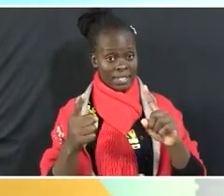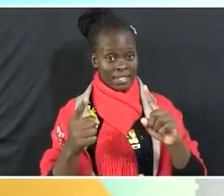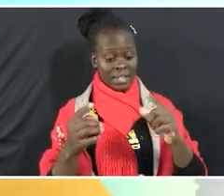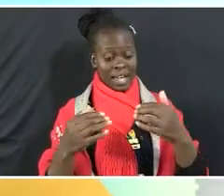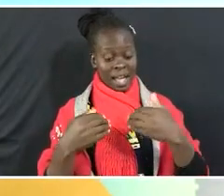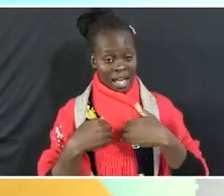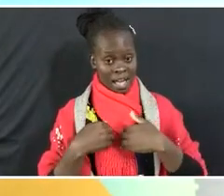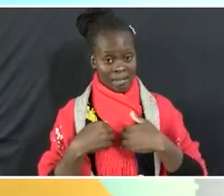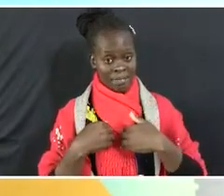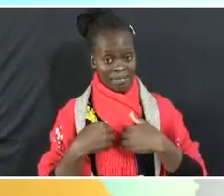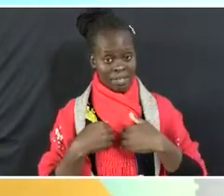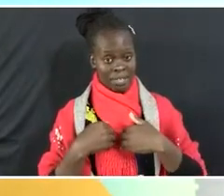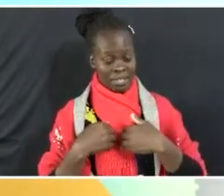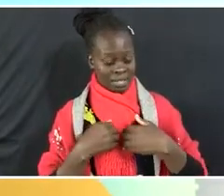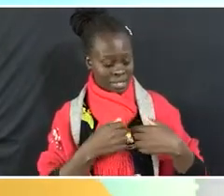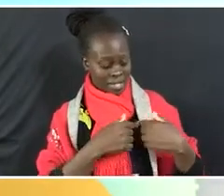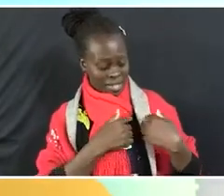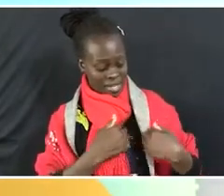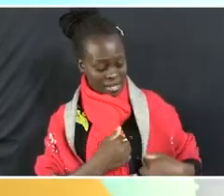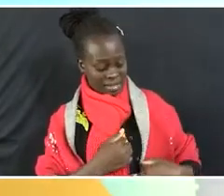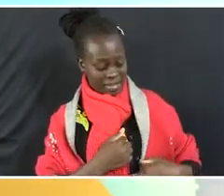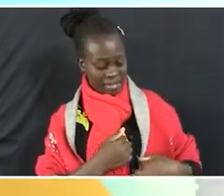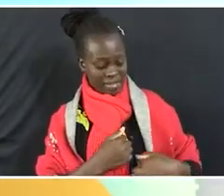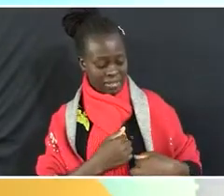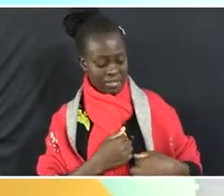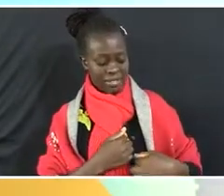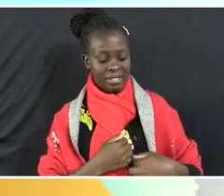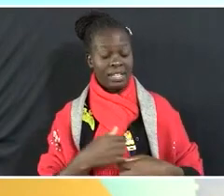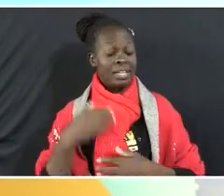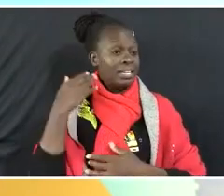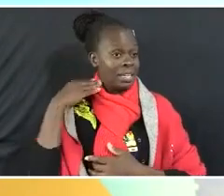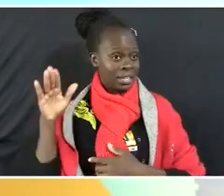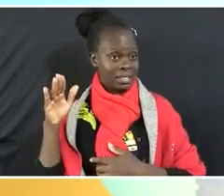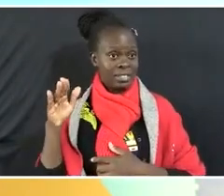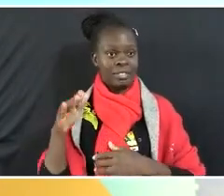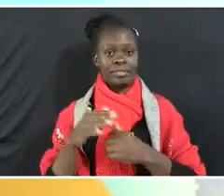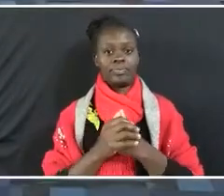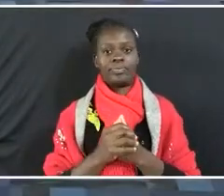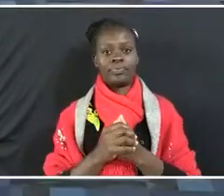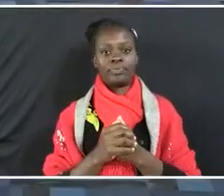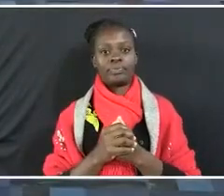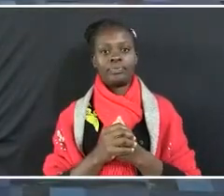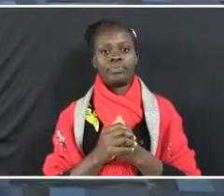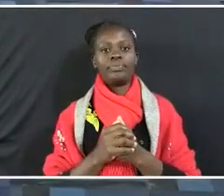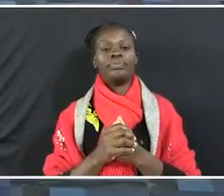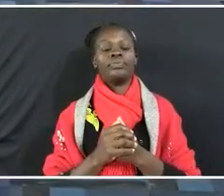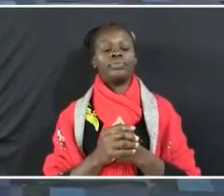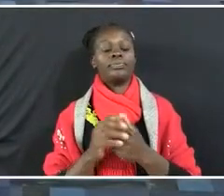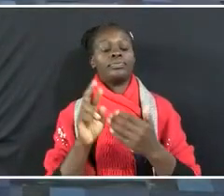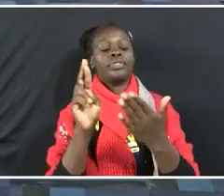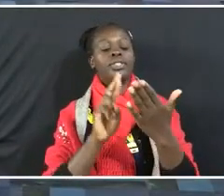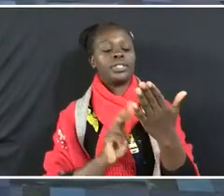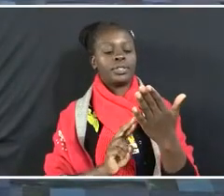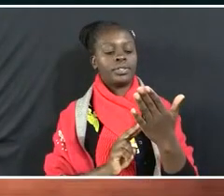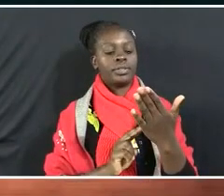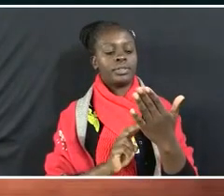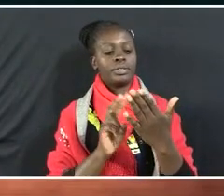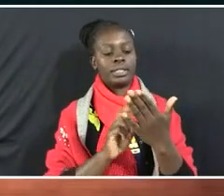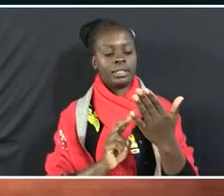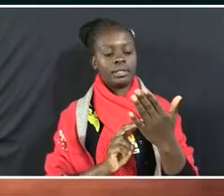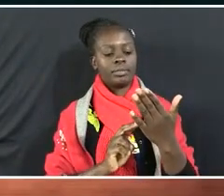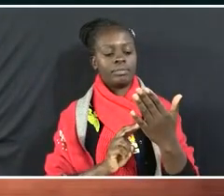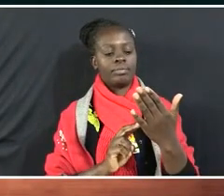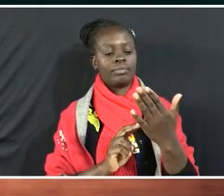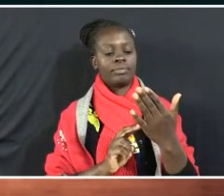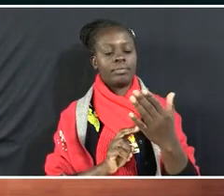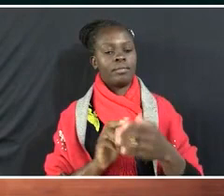Absalom asked something of David. Listen to this. In verses 26 of 2 Samuel 13, it says, then said Absalom,